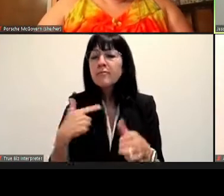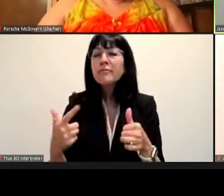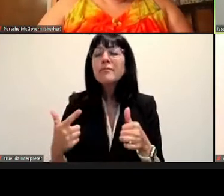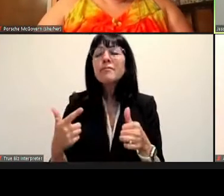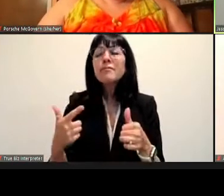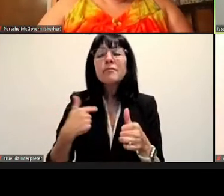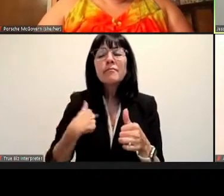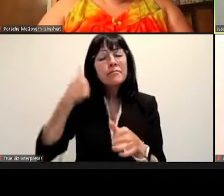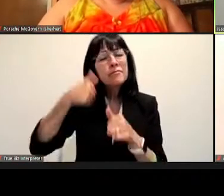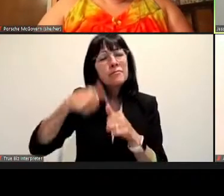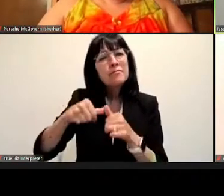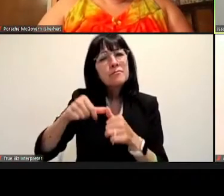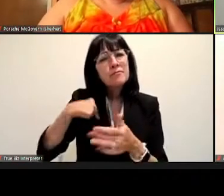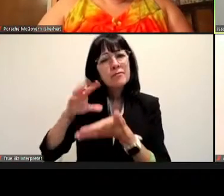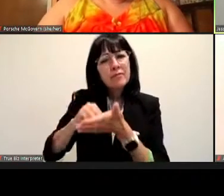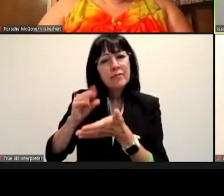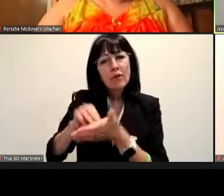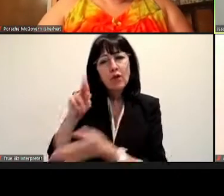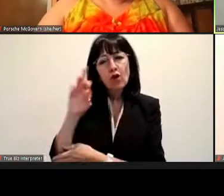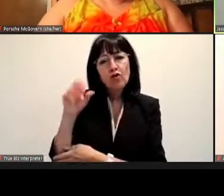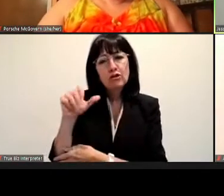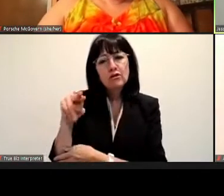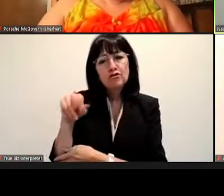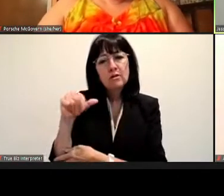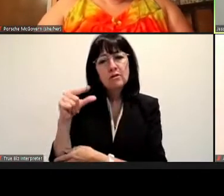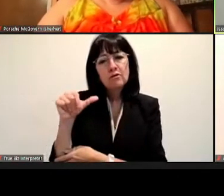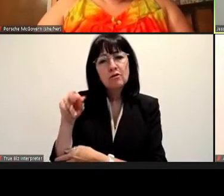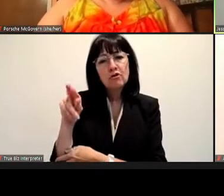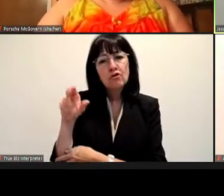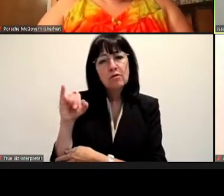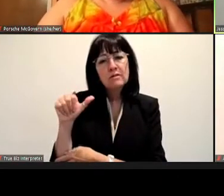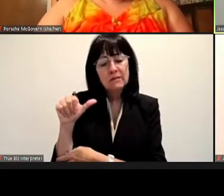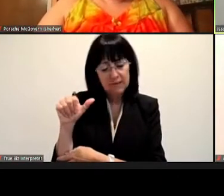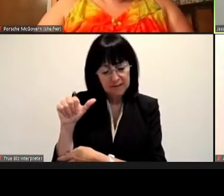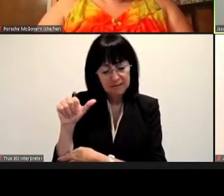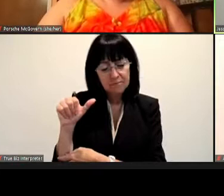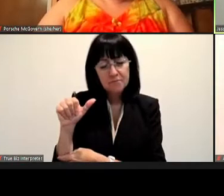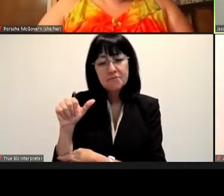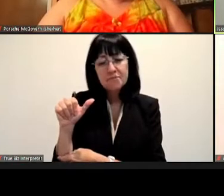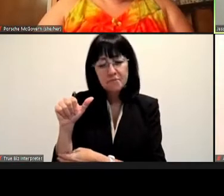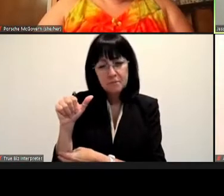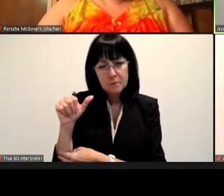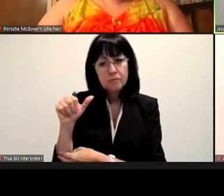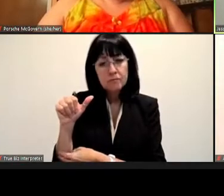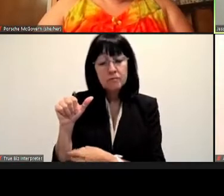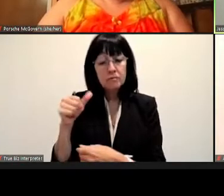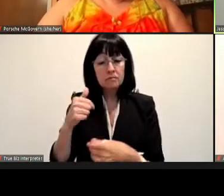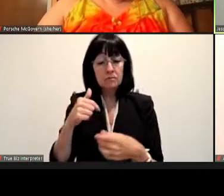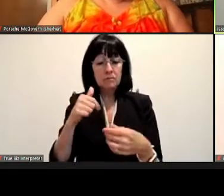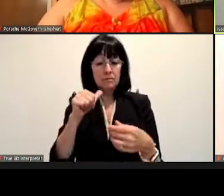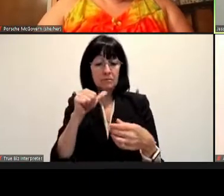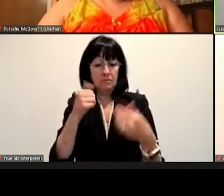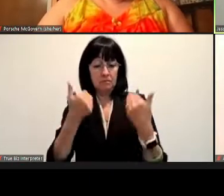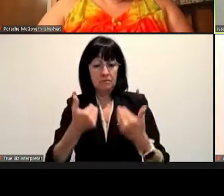practice of as a designer, making sure that you advocate for or